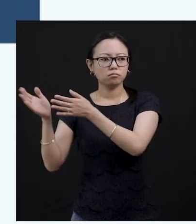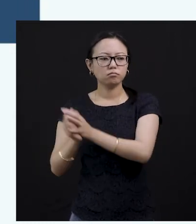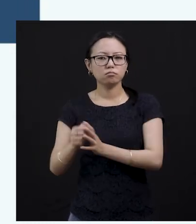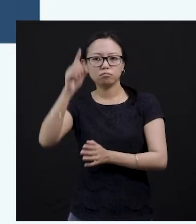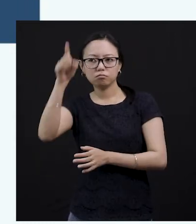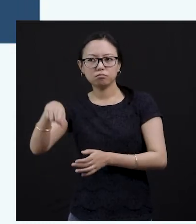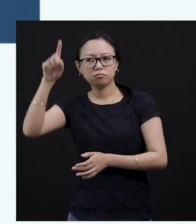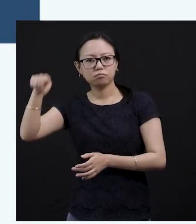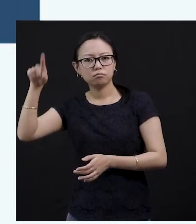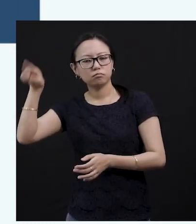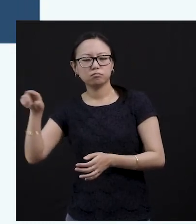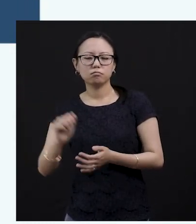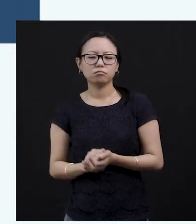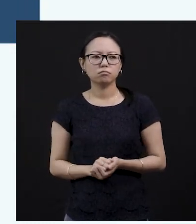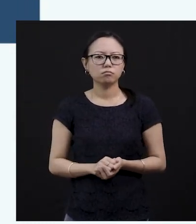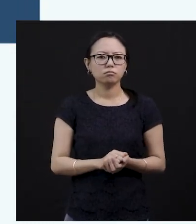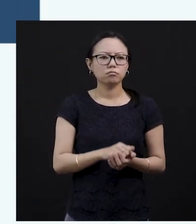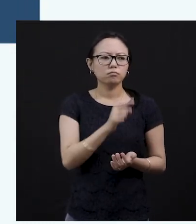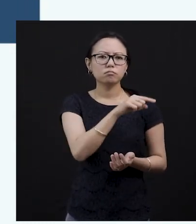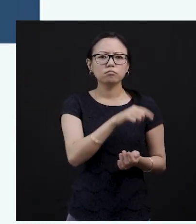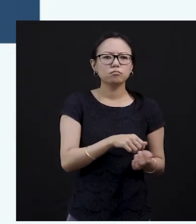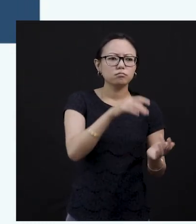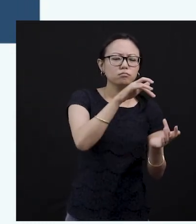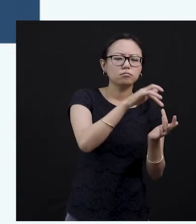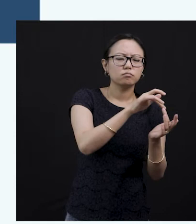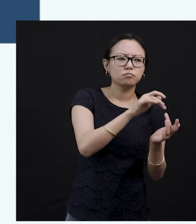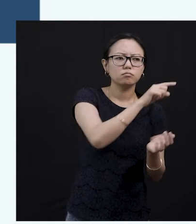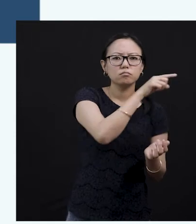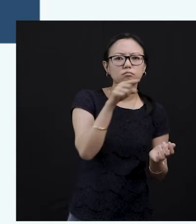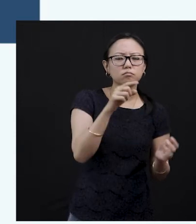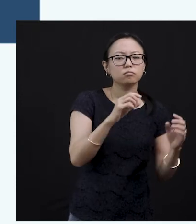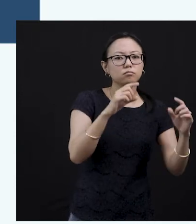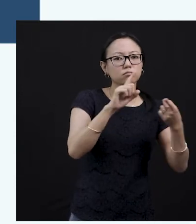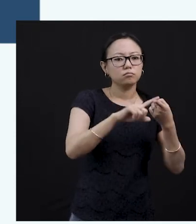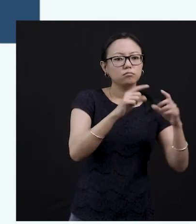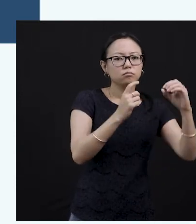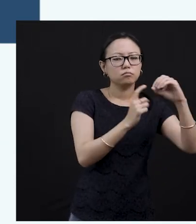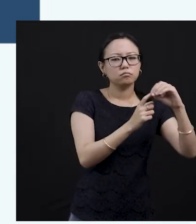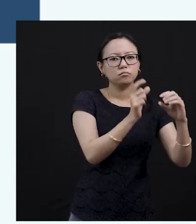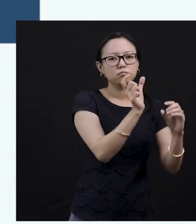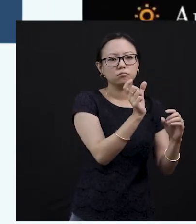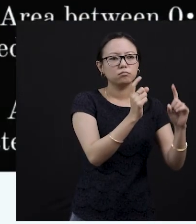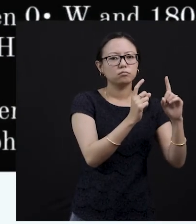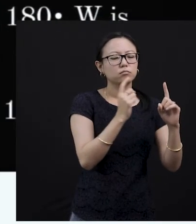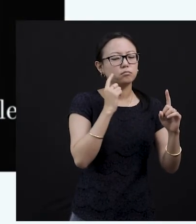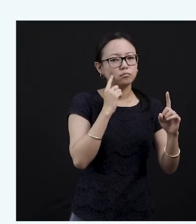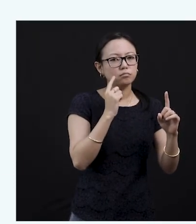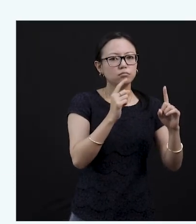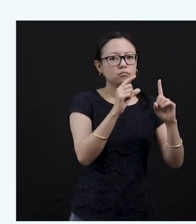as equator, and the line in the middle of a longitude is known as prime meridian,